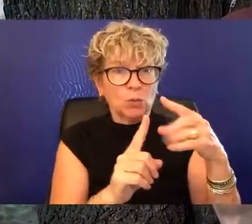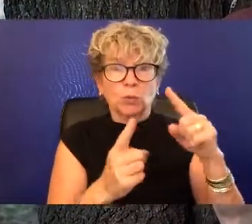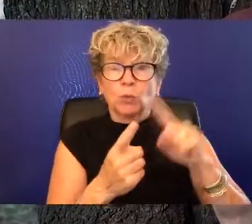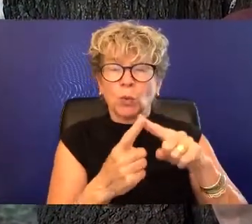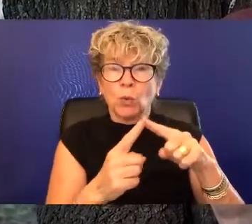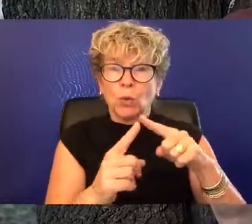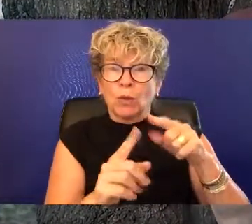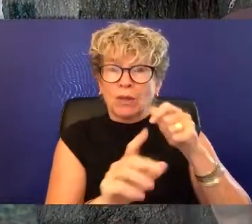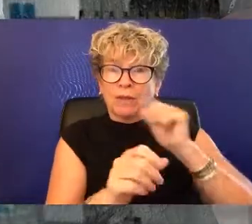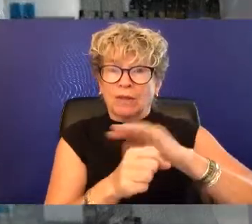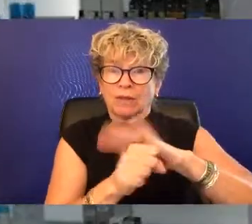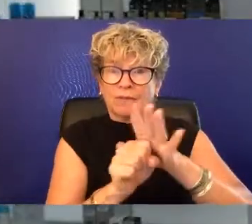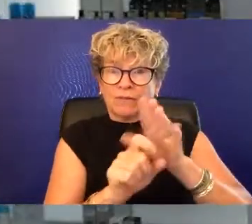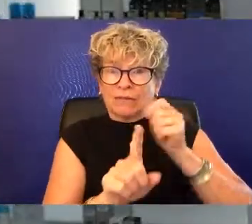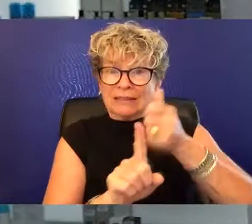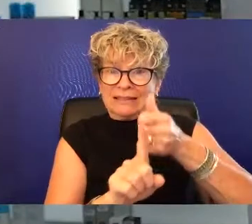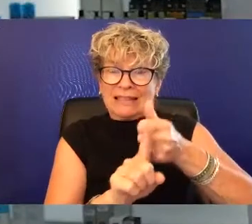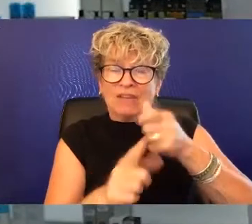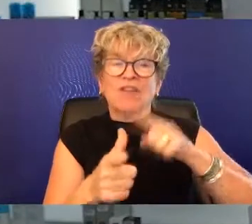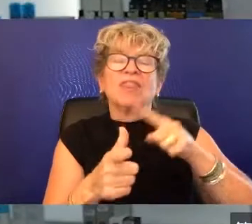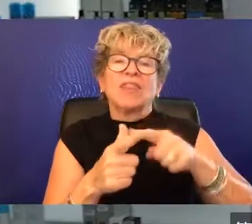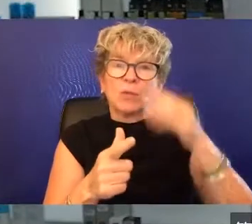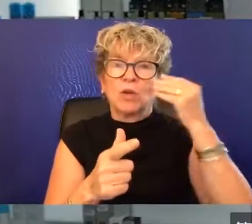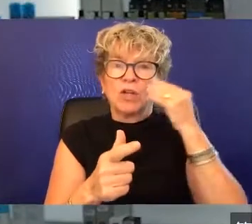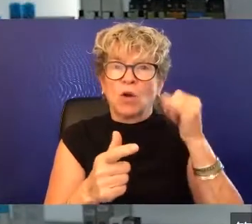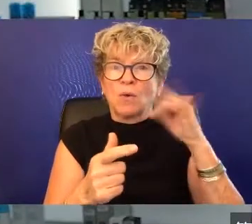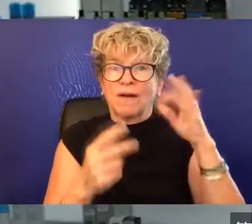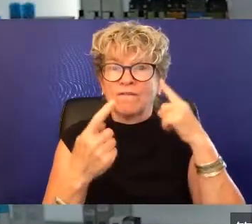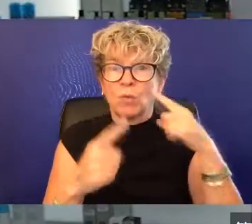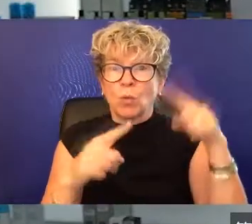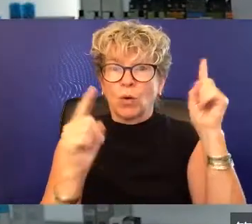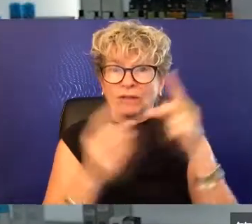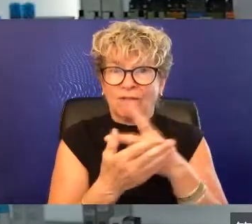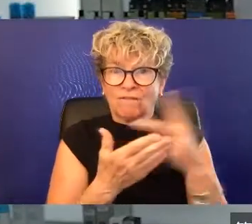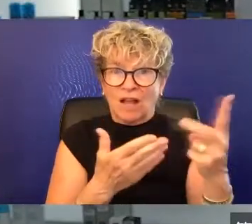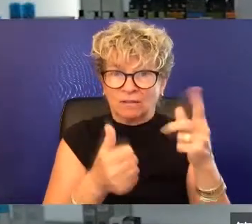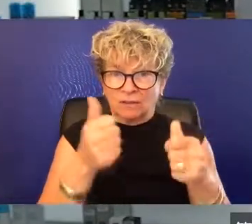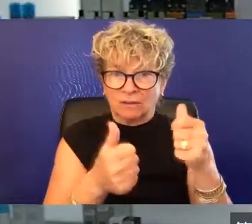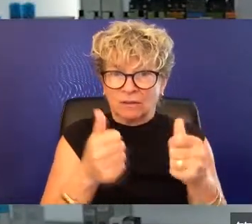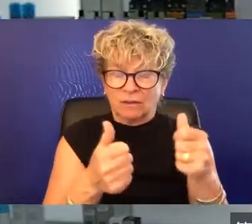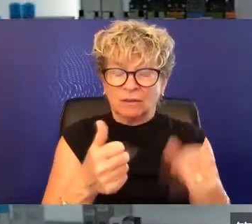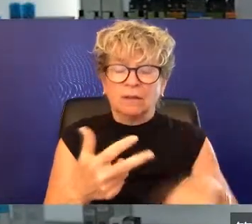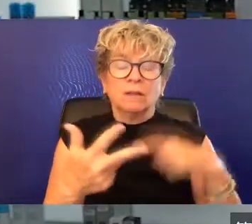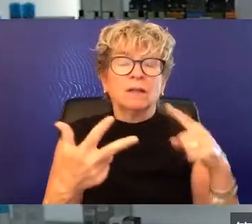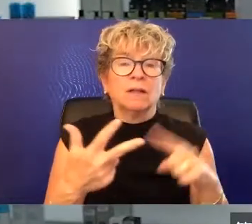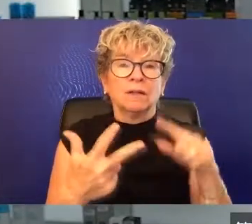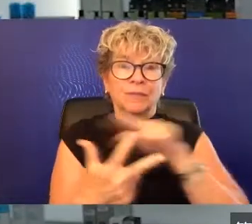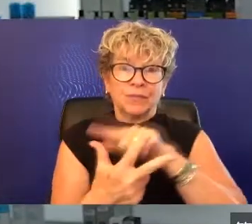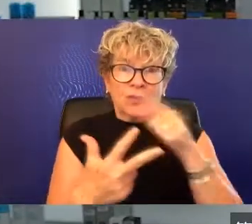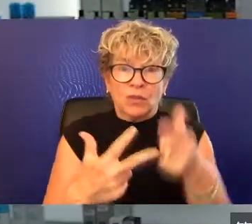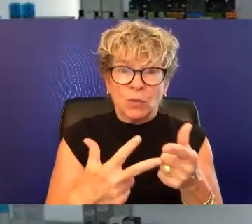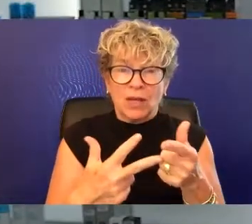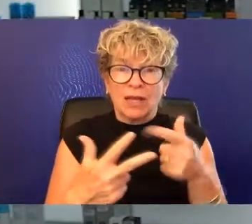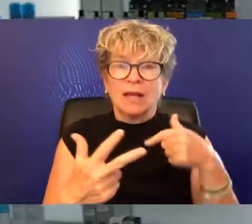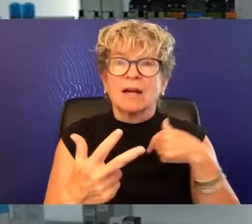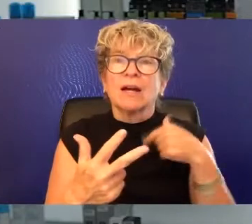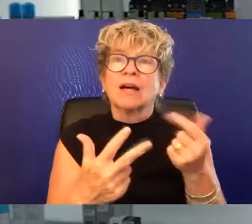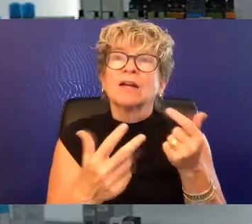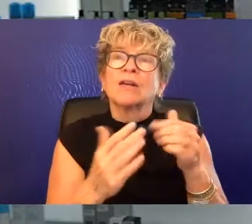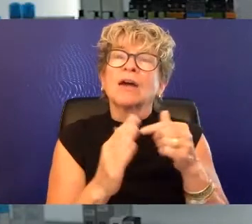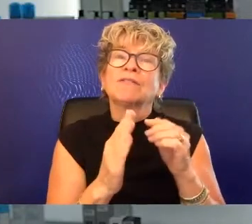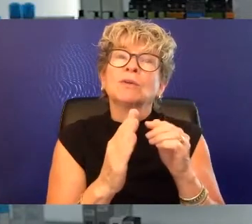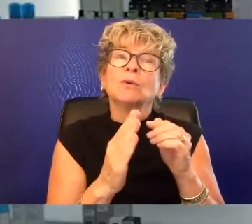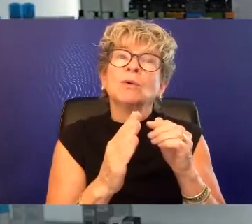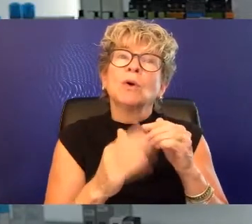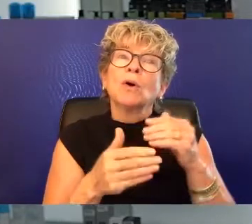the vaccine really works. Step 3. Follow all the safety steps one at a time. Between